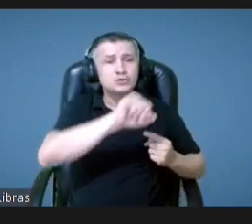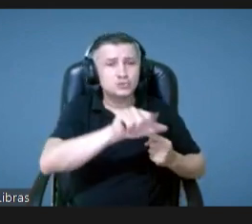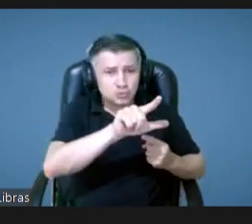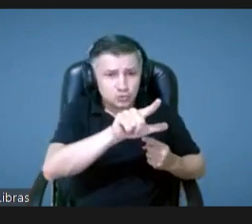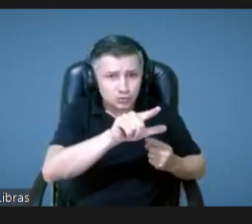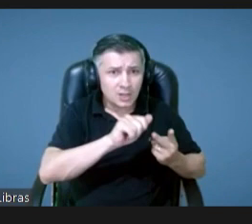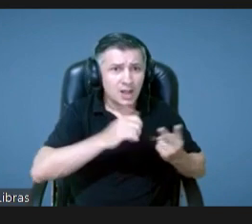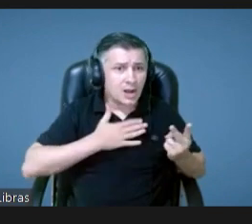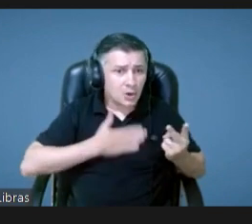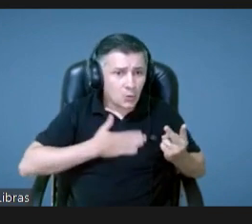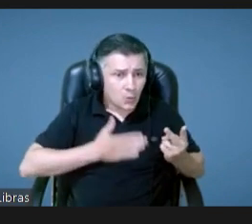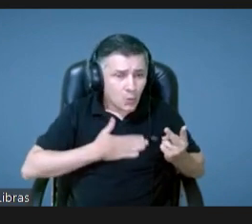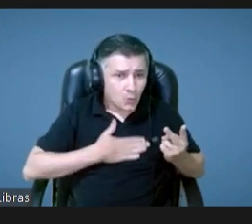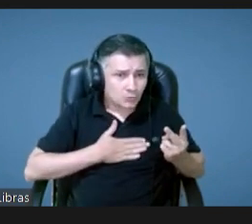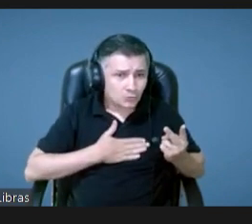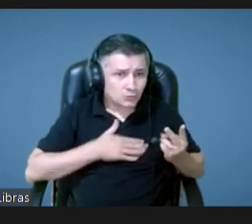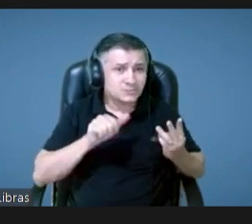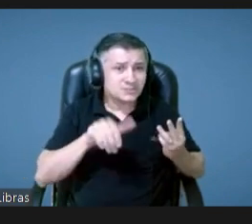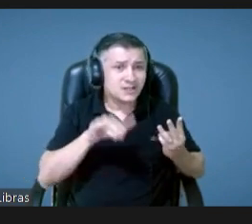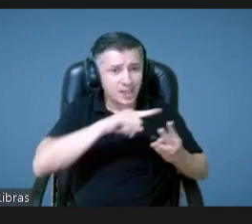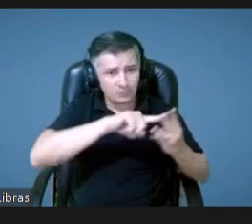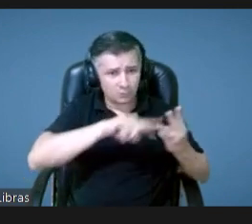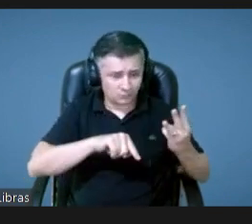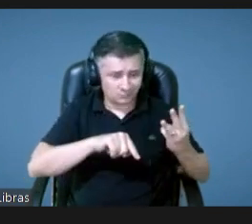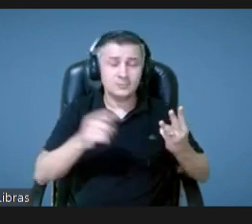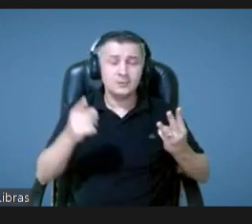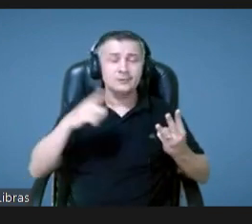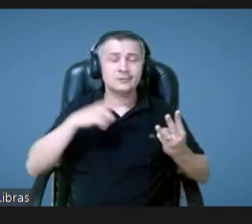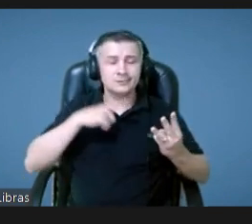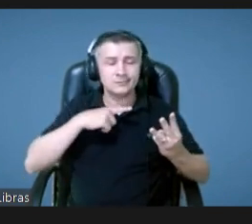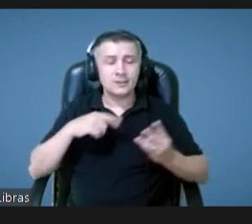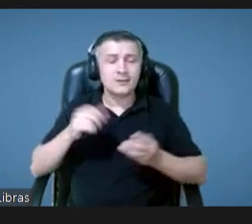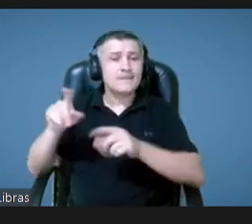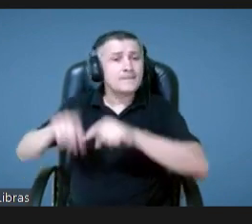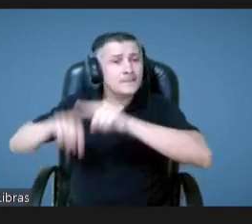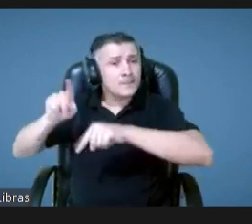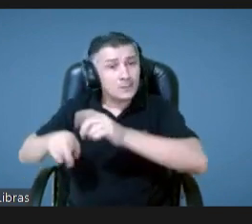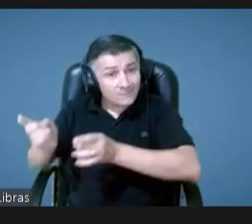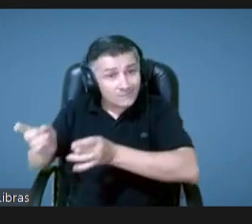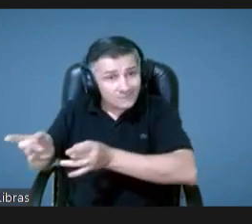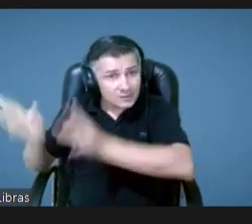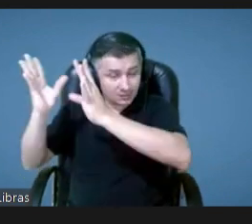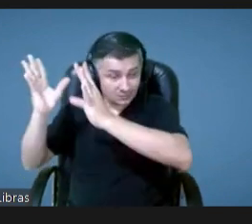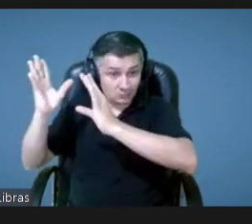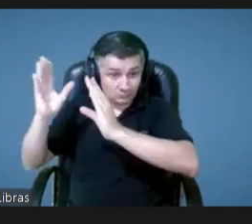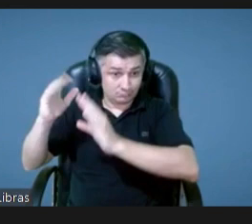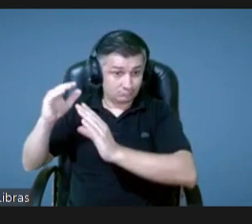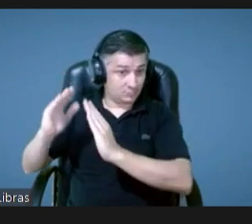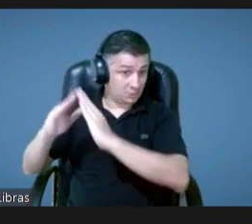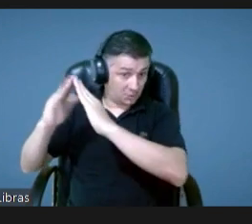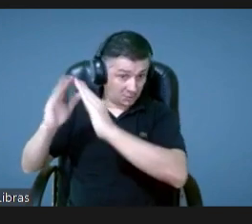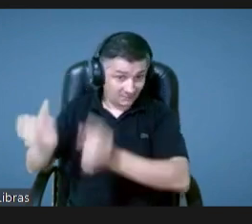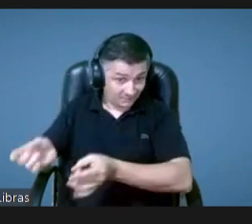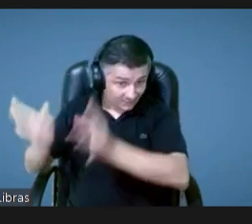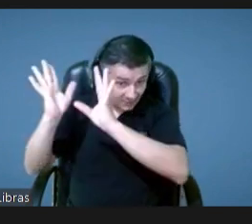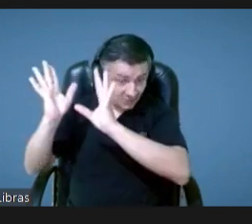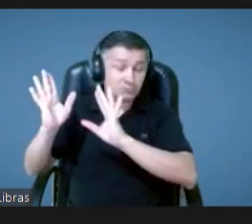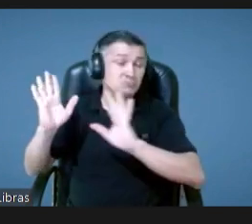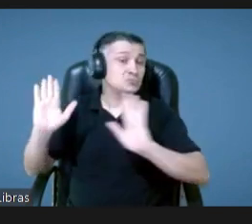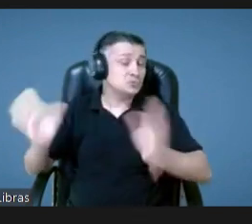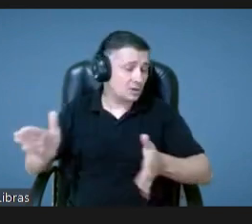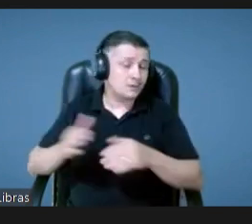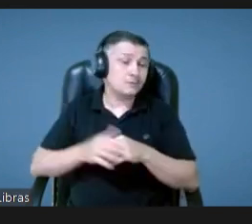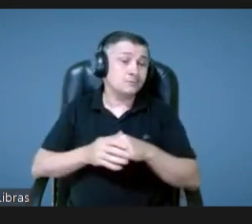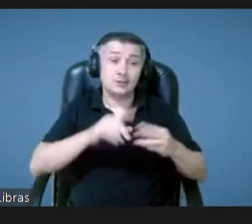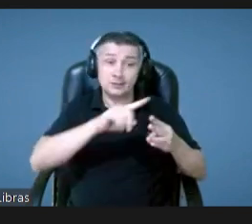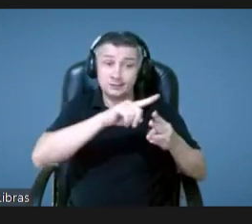2022, which has to do with the recognition of revenue relating to those properties that we